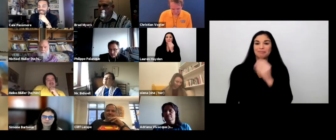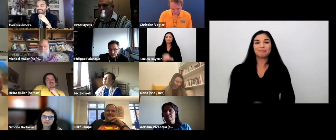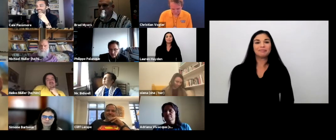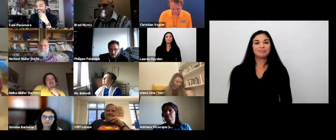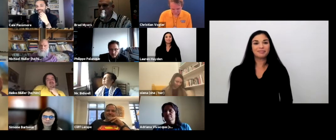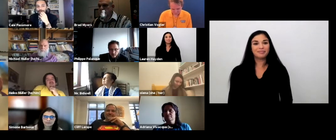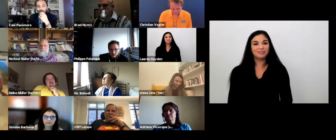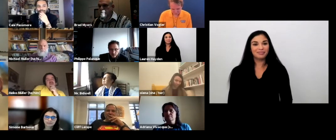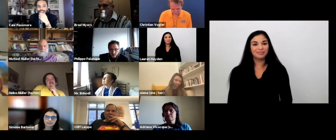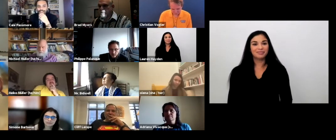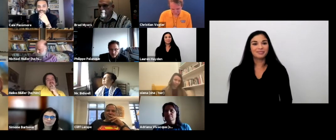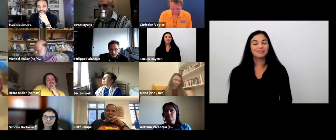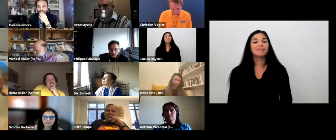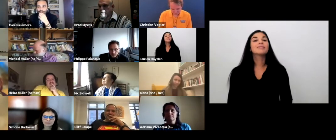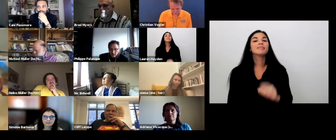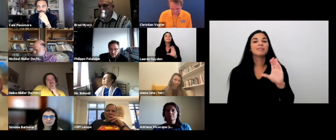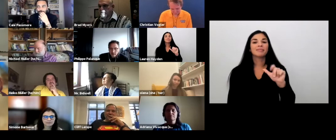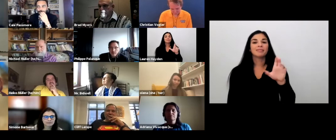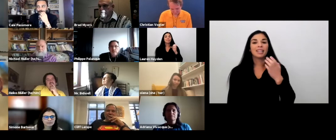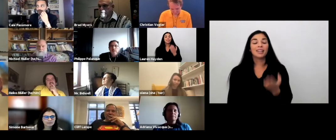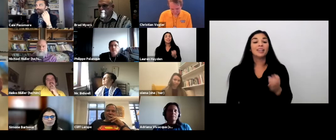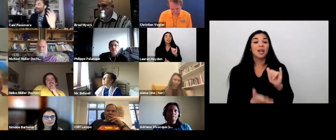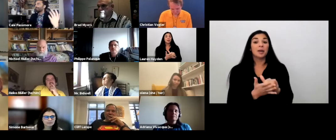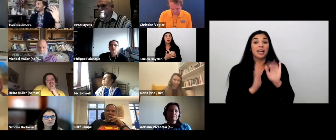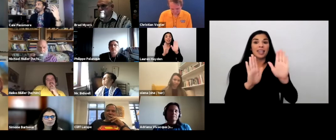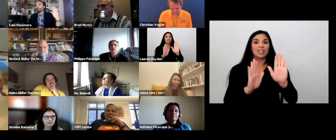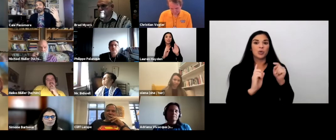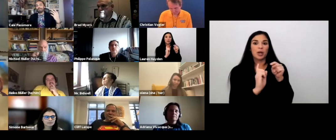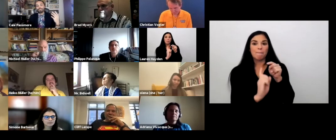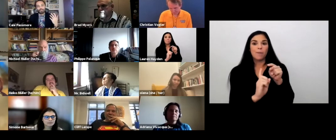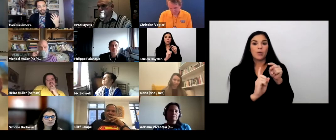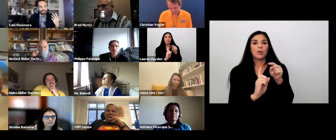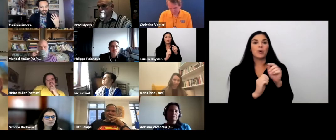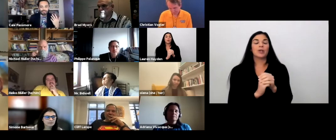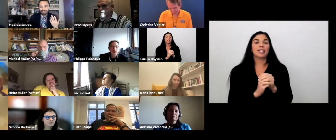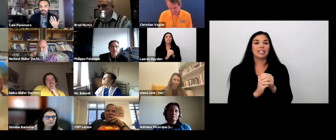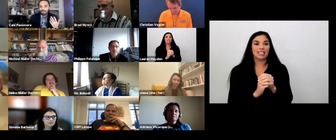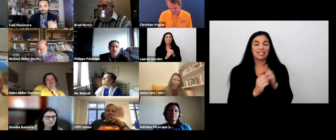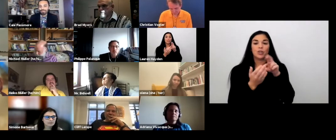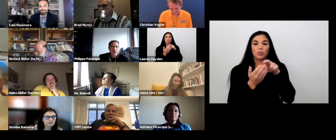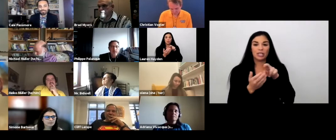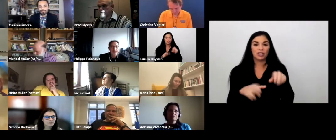No, and I think that is the point. It's an incredibly impactful research challenge.